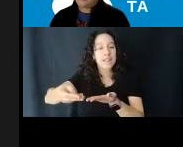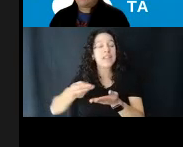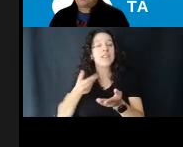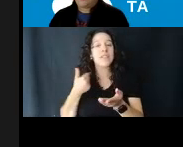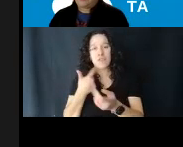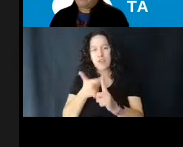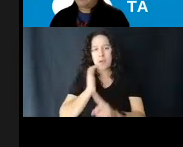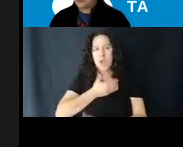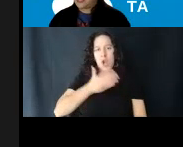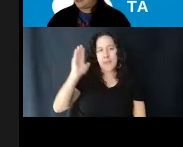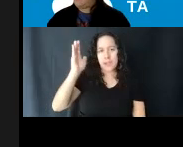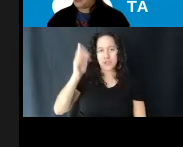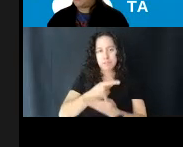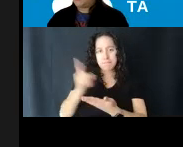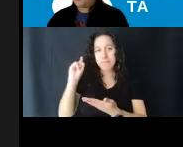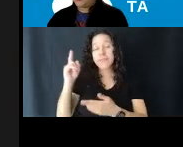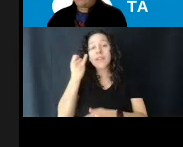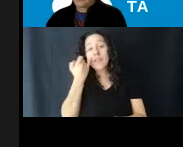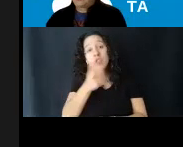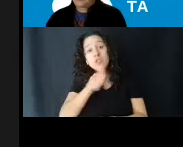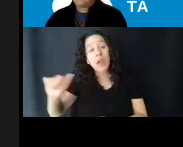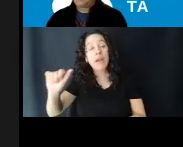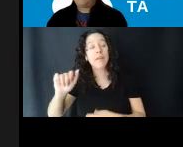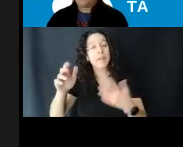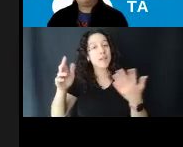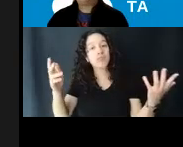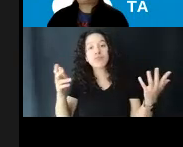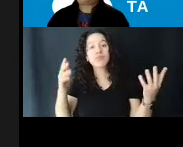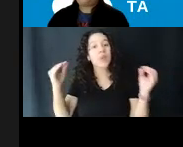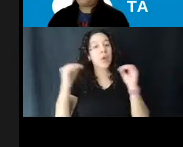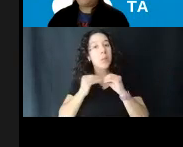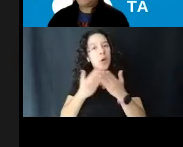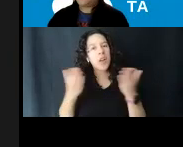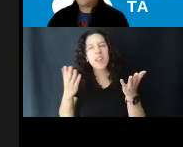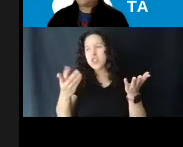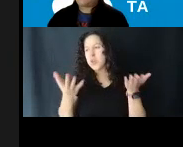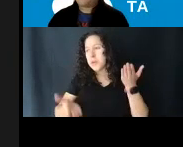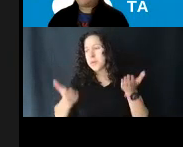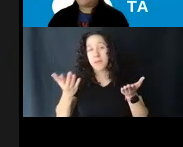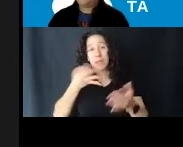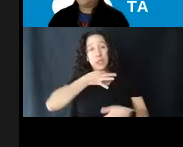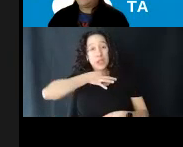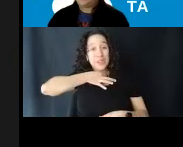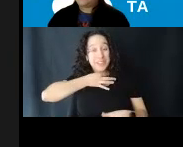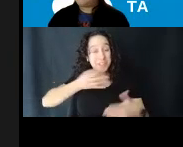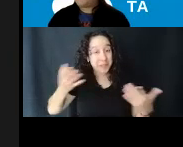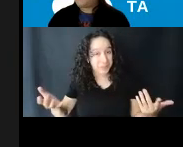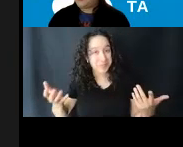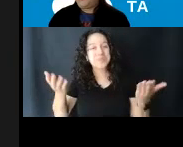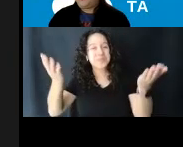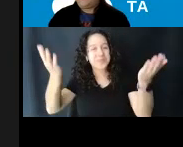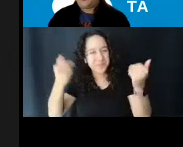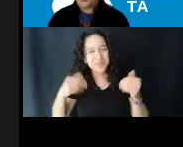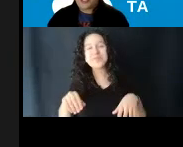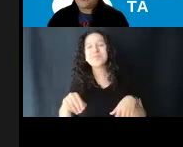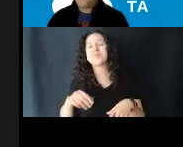And also if there's any other sort of like things that you might be curious about. So again, feel free, if